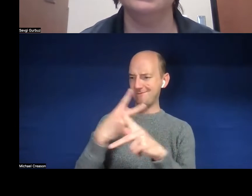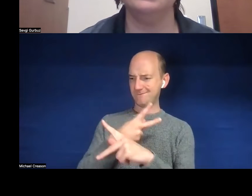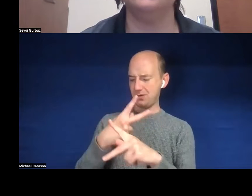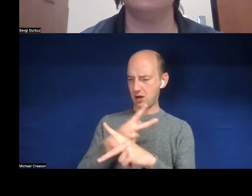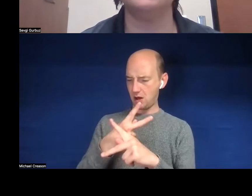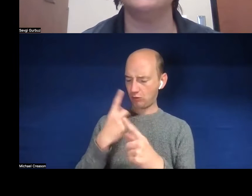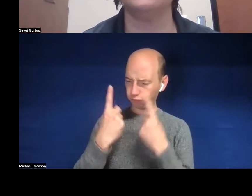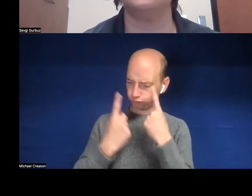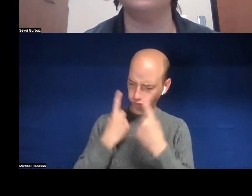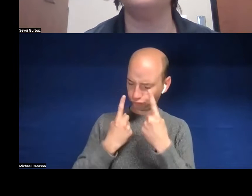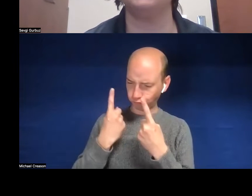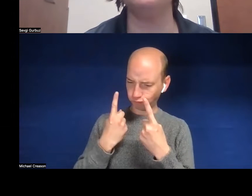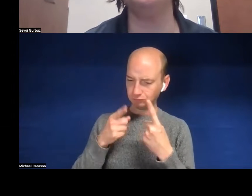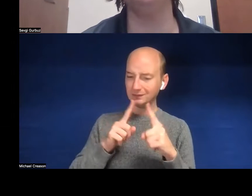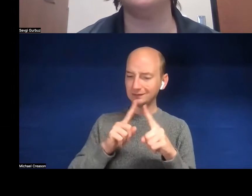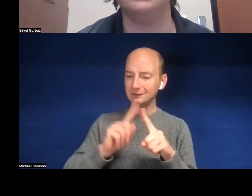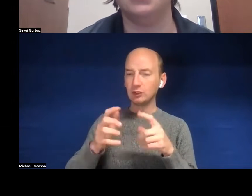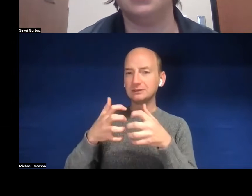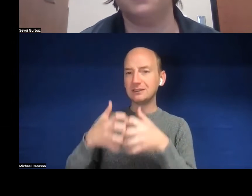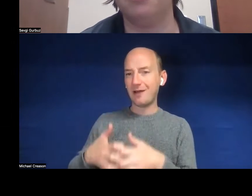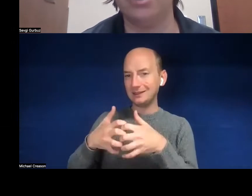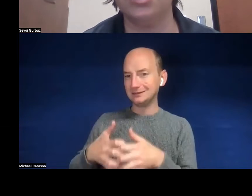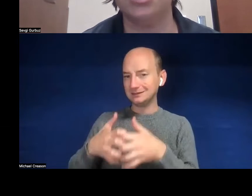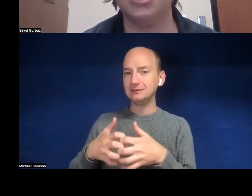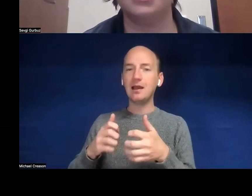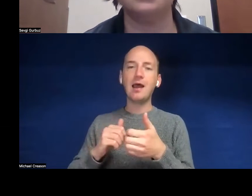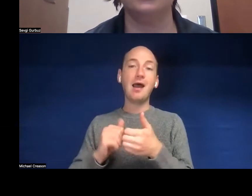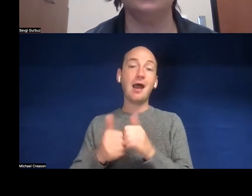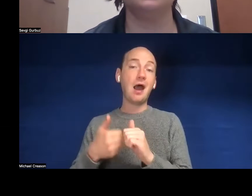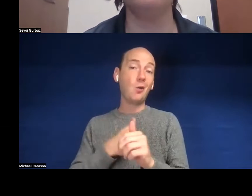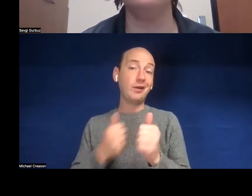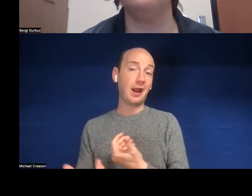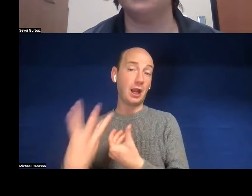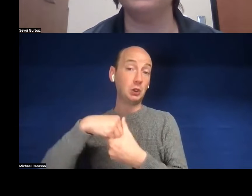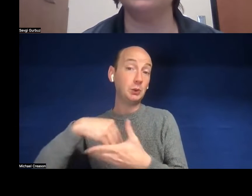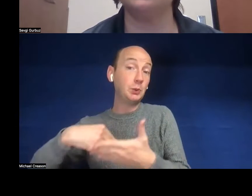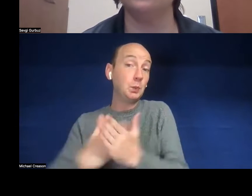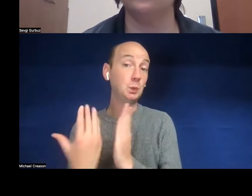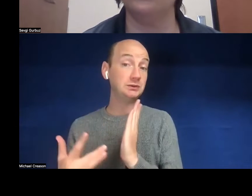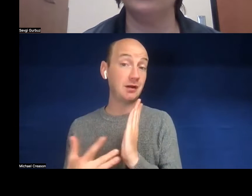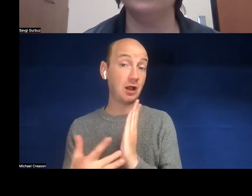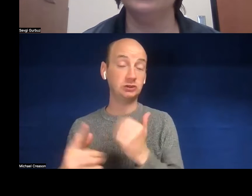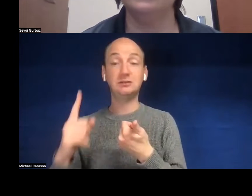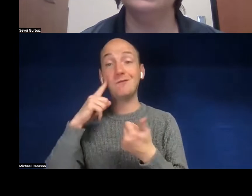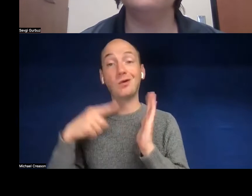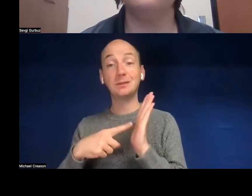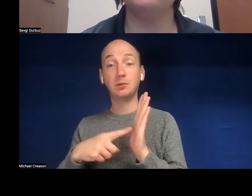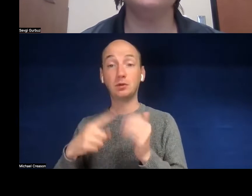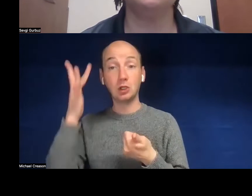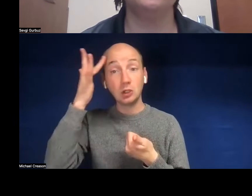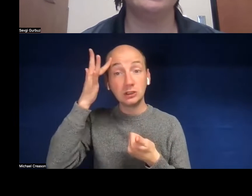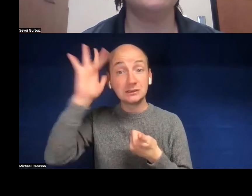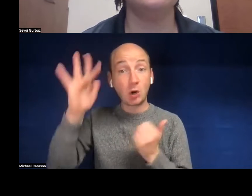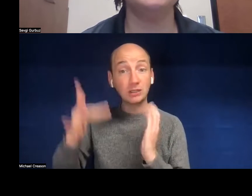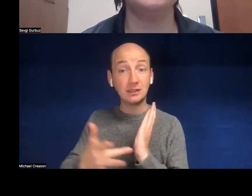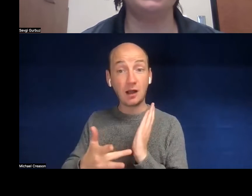devices in the context of some of the newer ideas that have come out, such as smart environments or